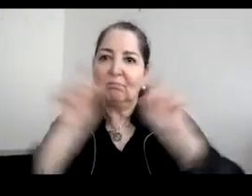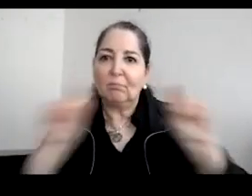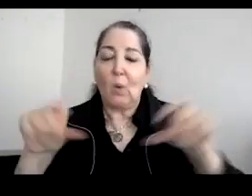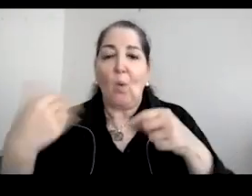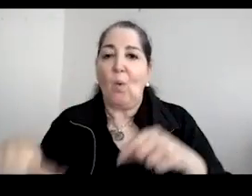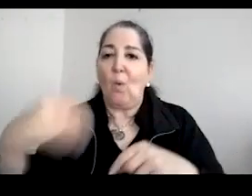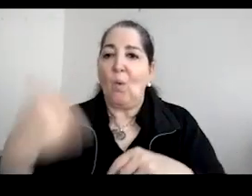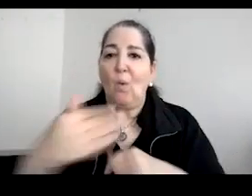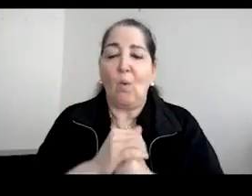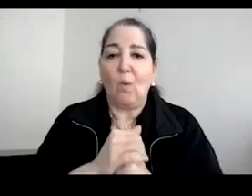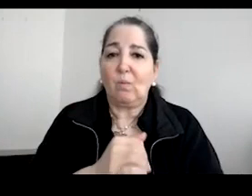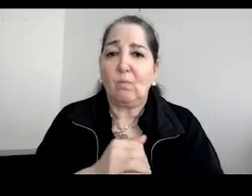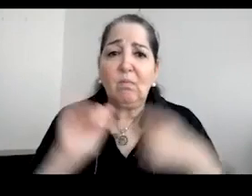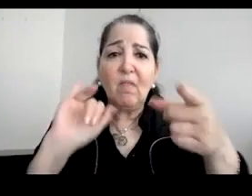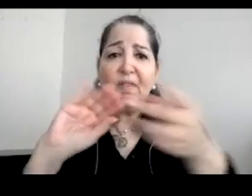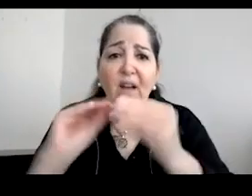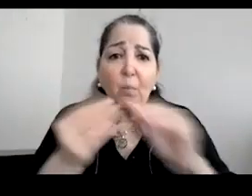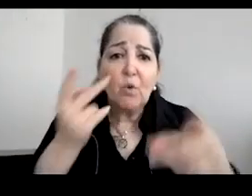back to the